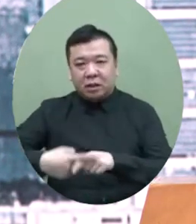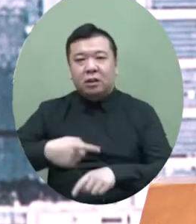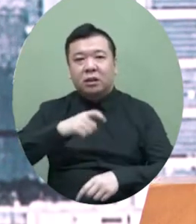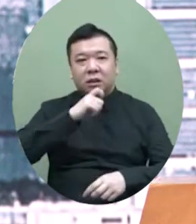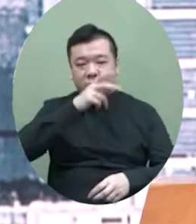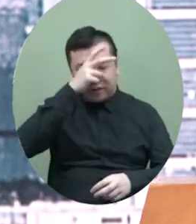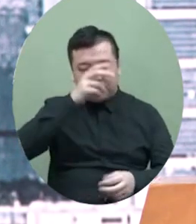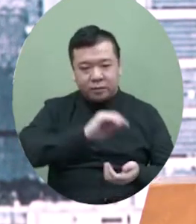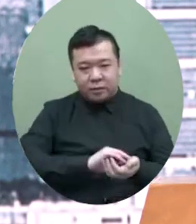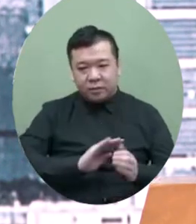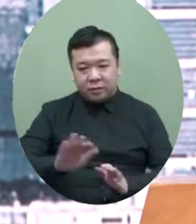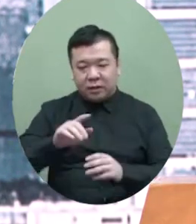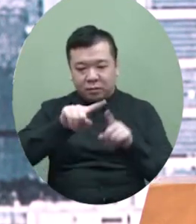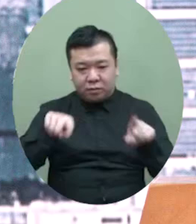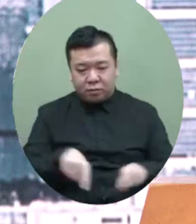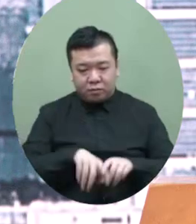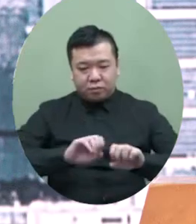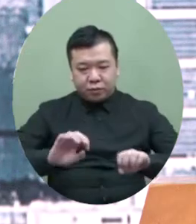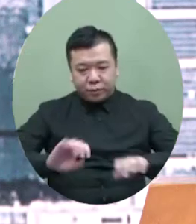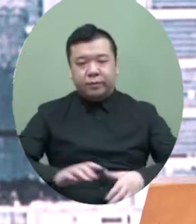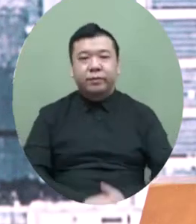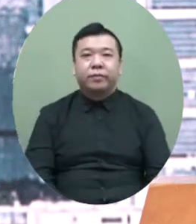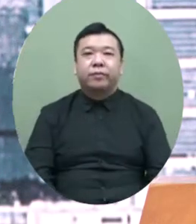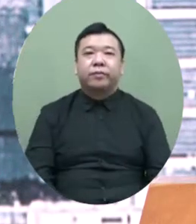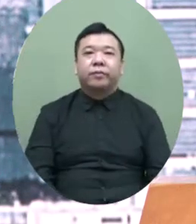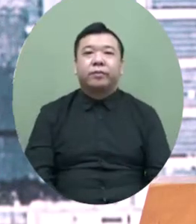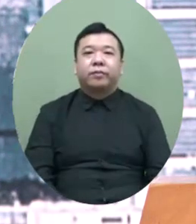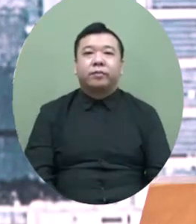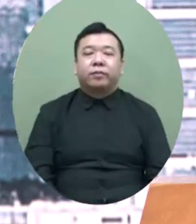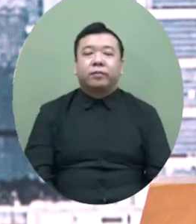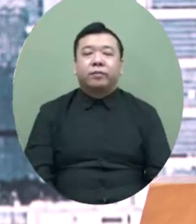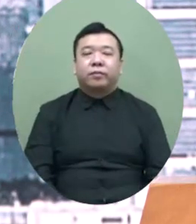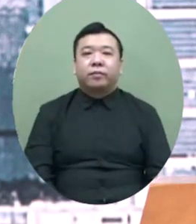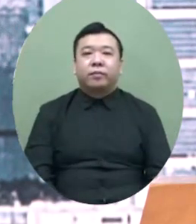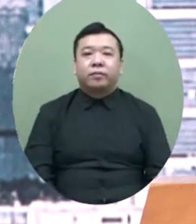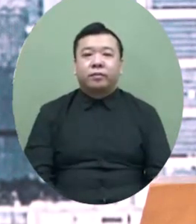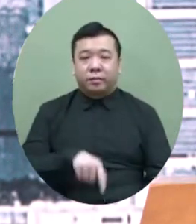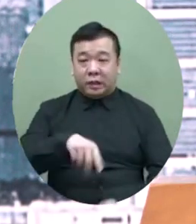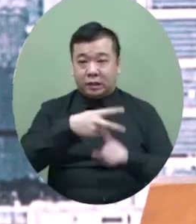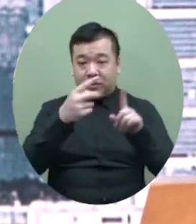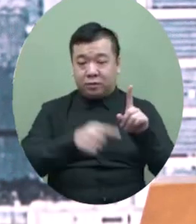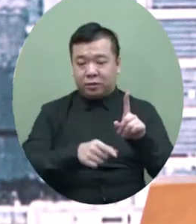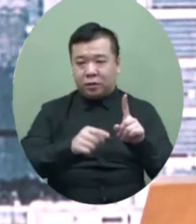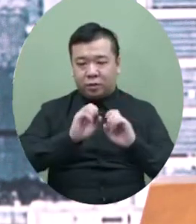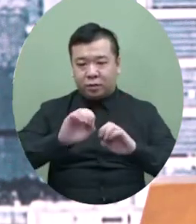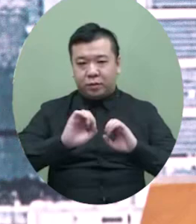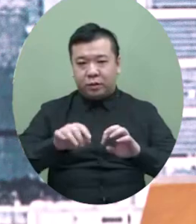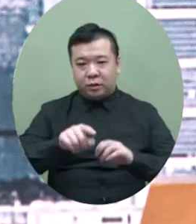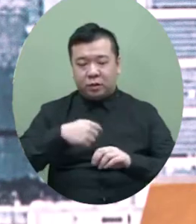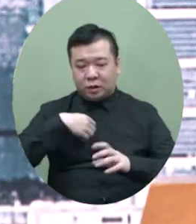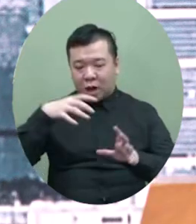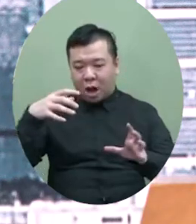that was a 12-month report, so I used that occasion to do a little bit of summary of the things that we are doing. It's